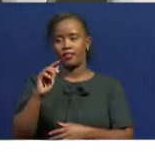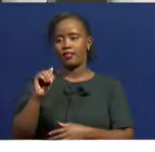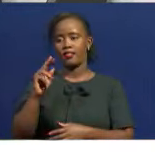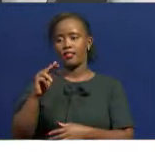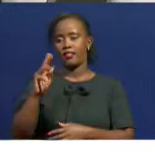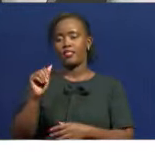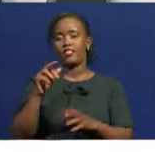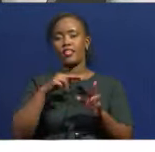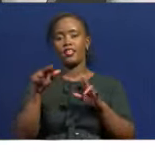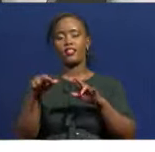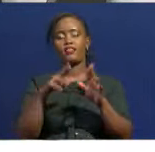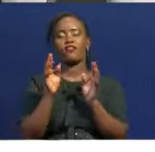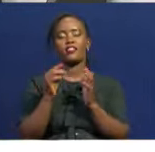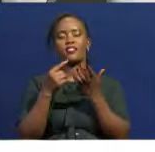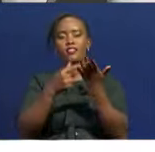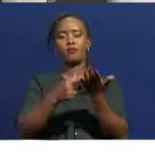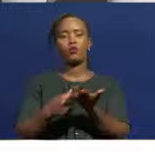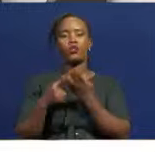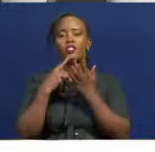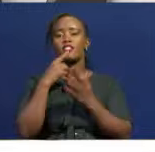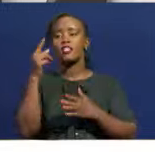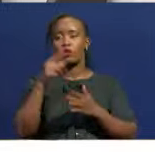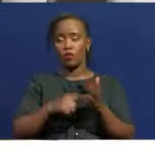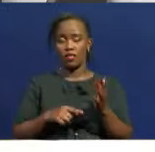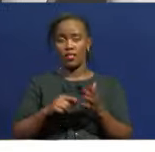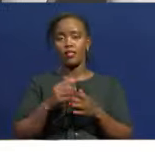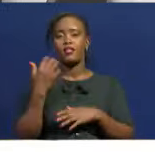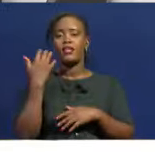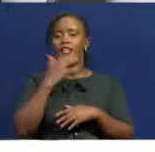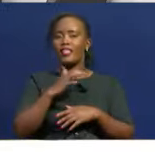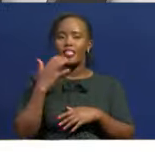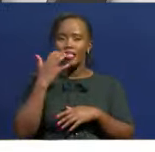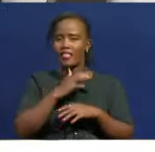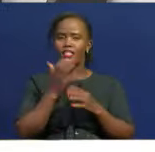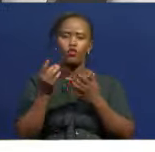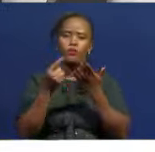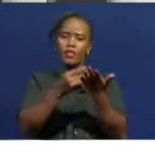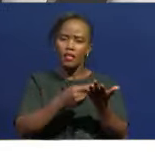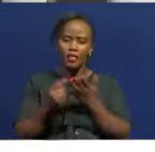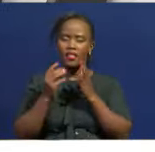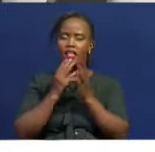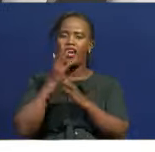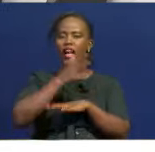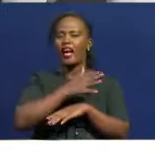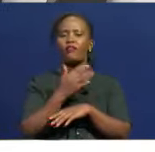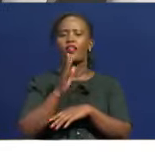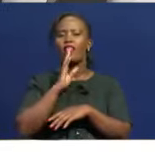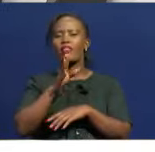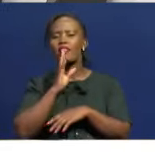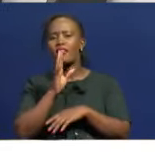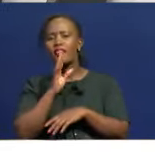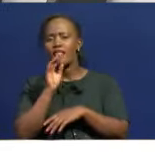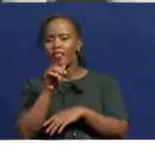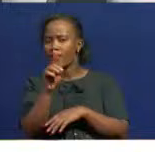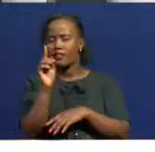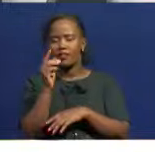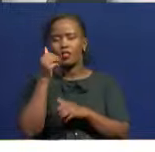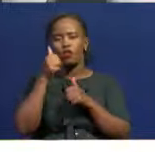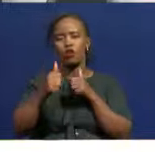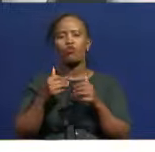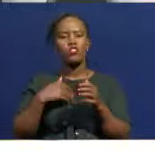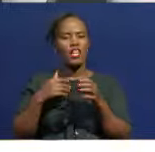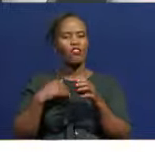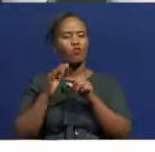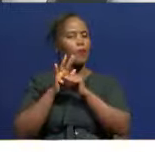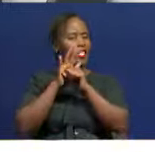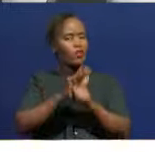Mungatana wants the DP censured over his utterances, which, according to Mungatana, have marginalized a